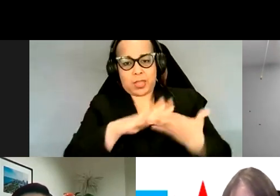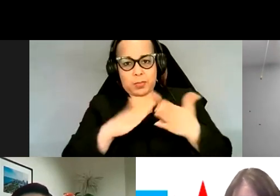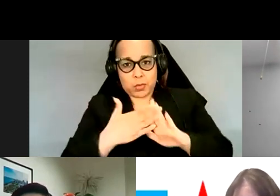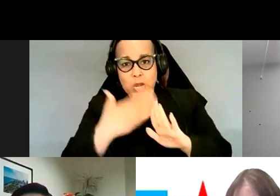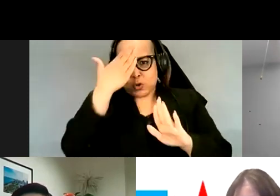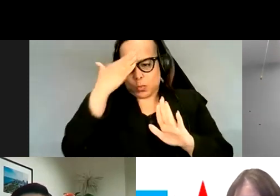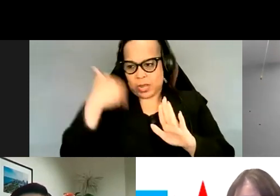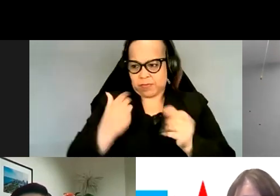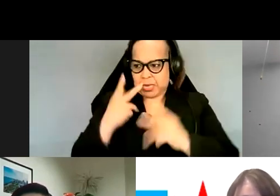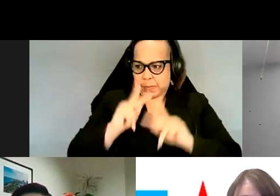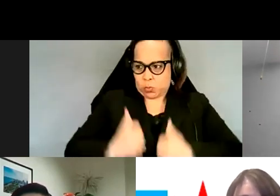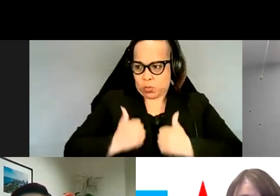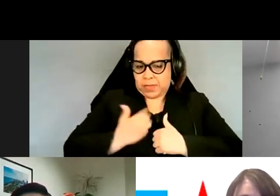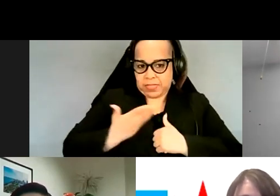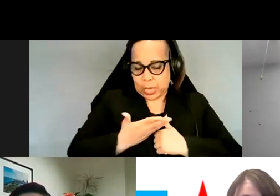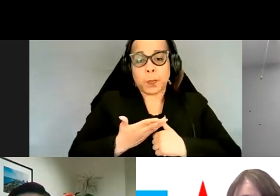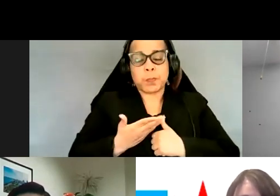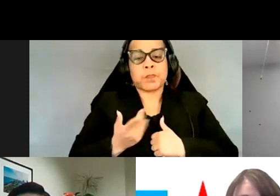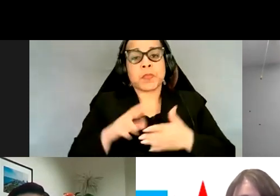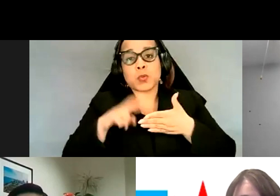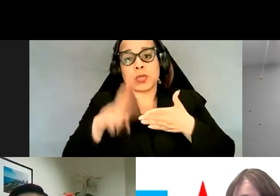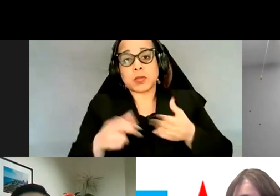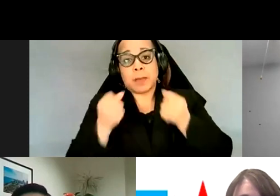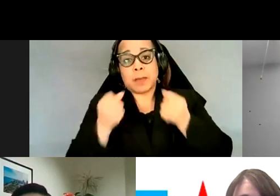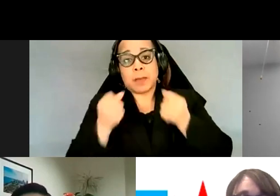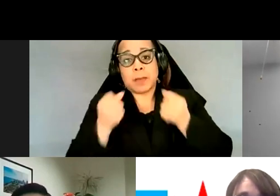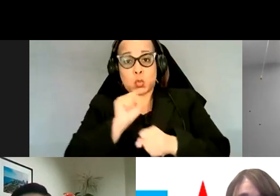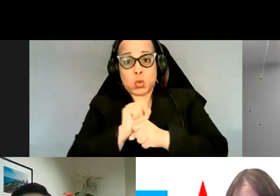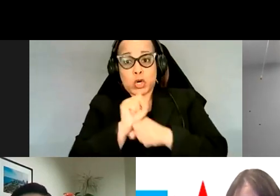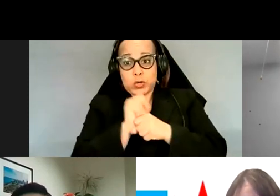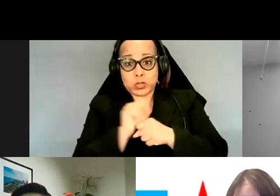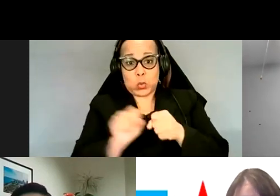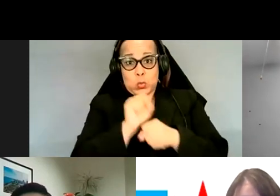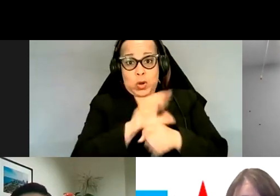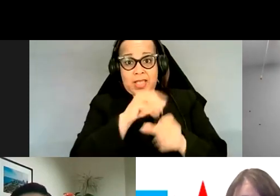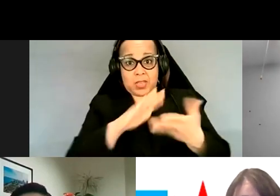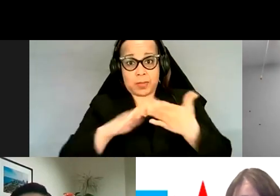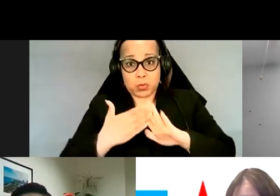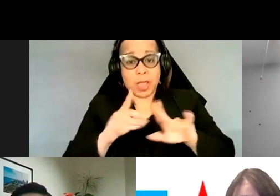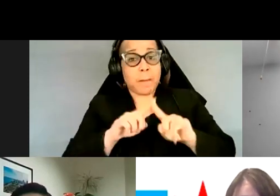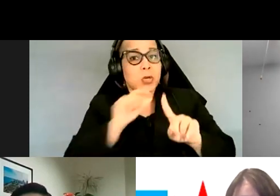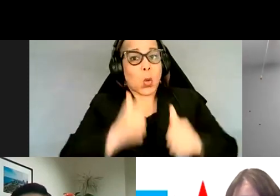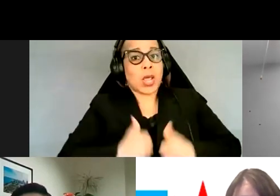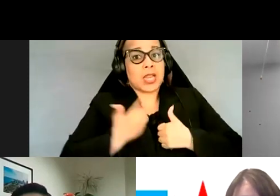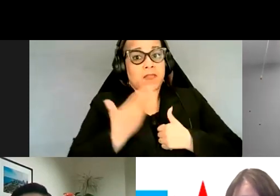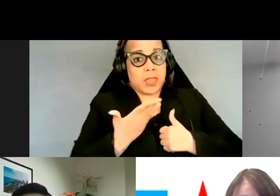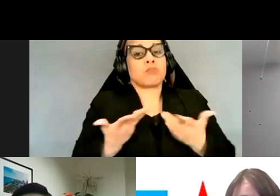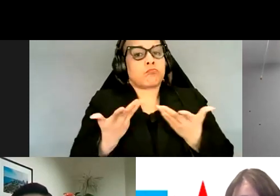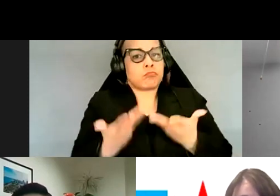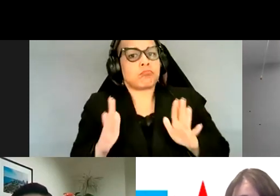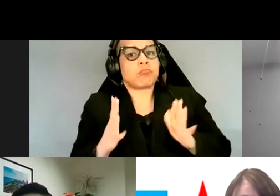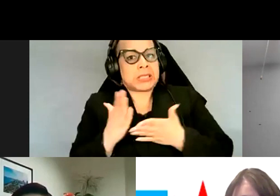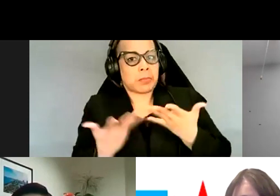high number of people who live there. And as a result, many essential workers that work in those communities but don't live there have also been